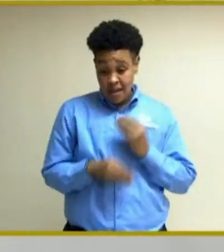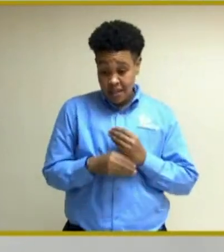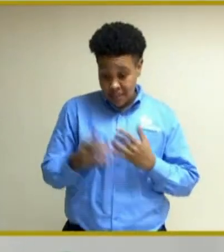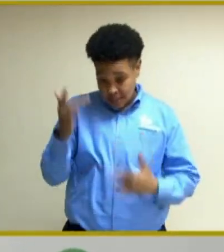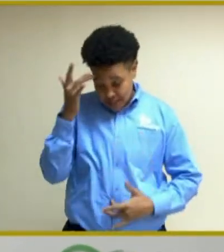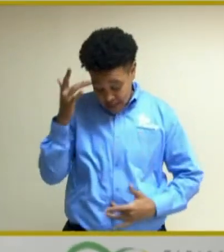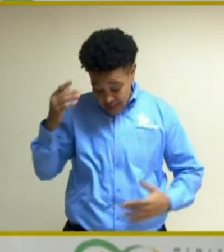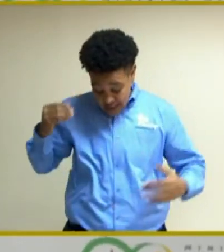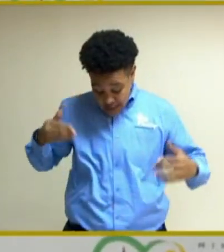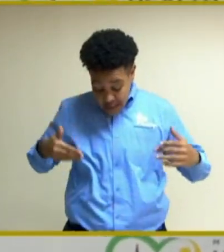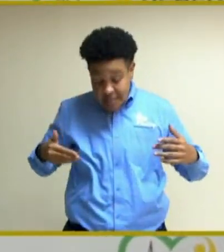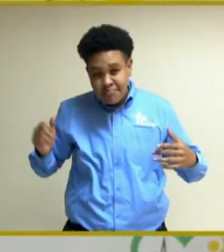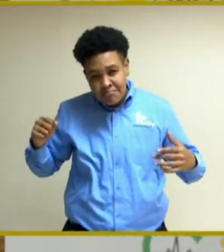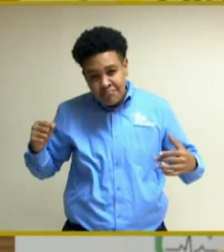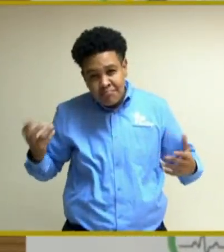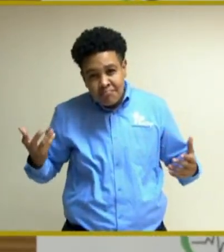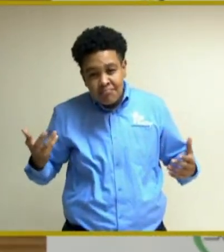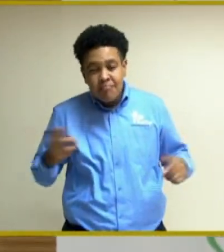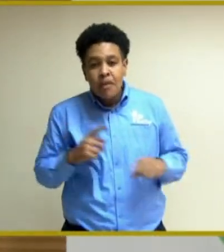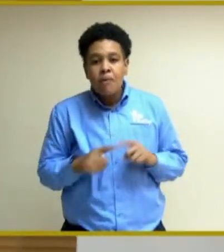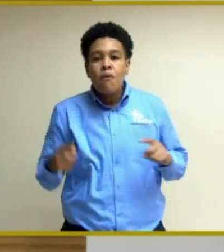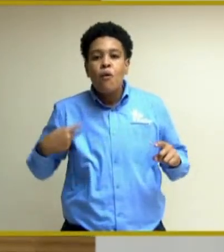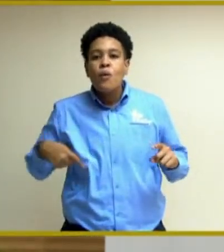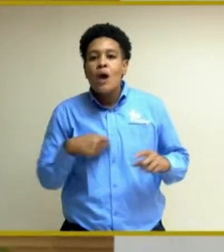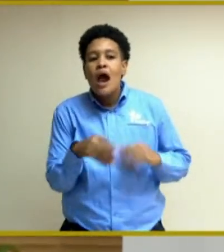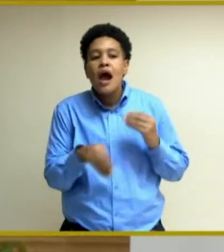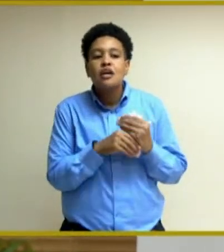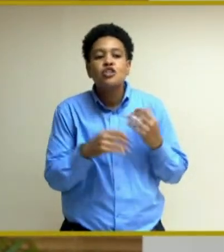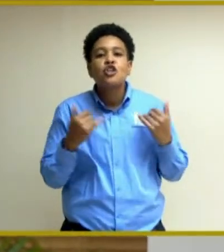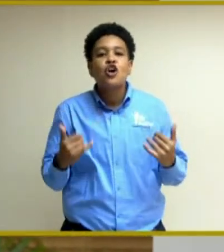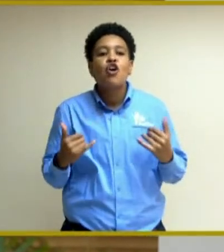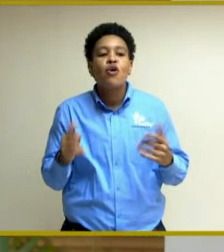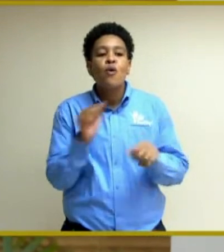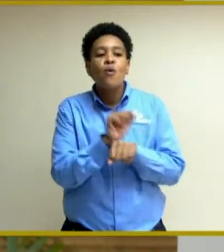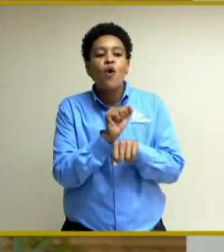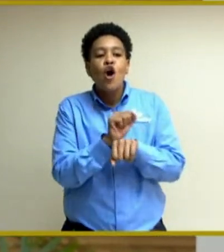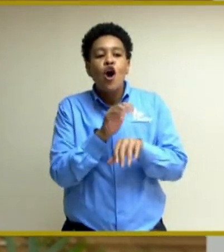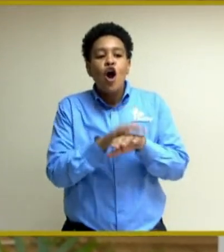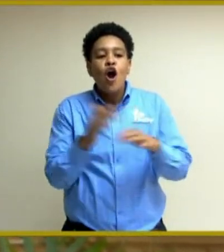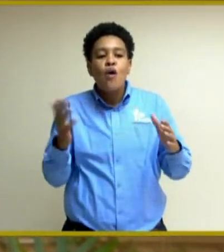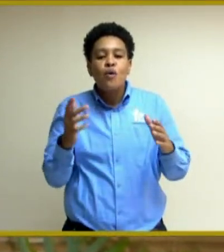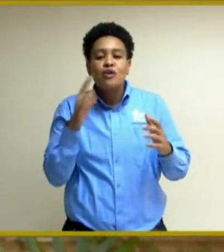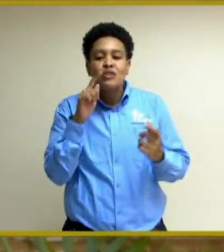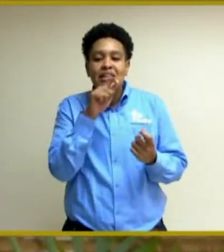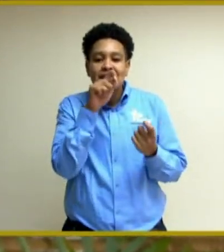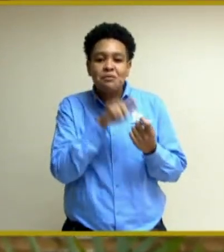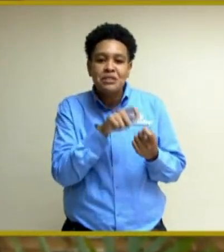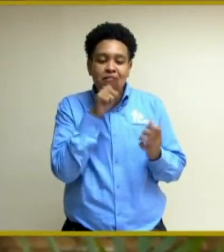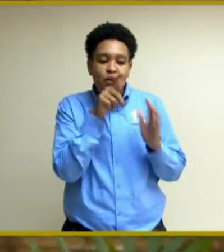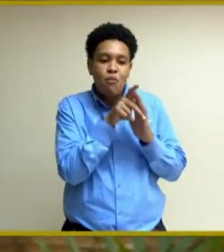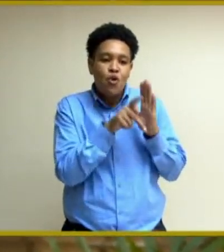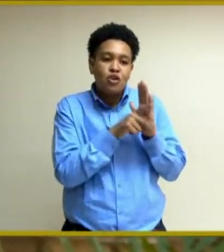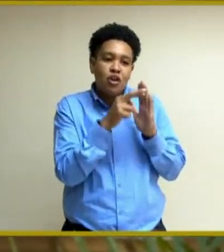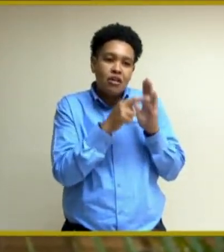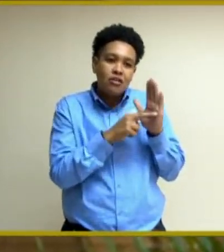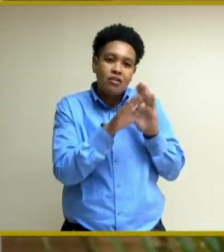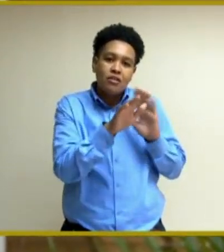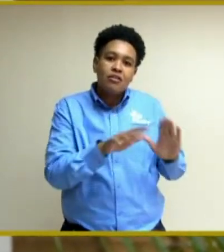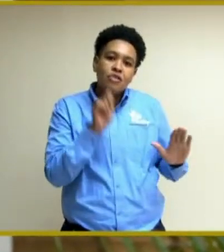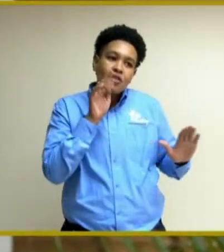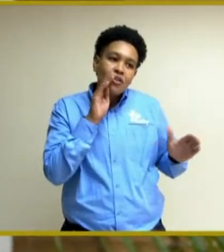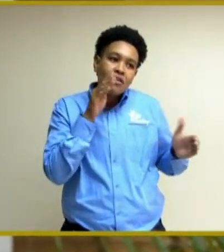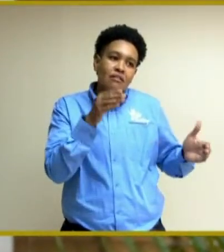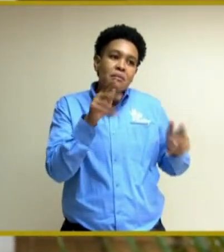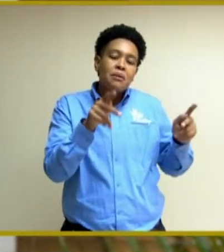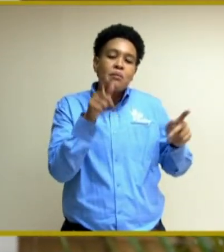conditions, absolutely. But we are also currently working on a specific protocol to address persons